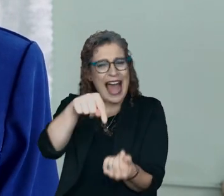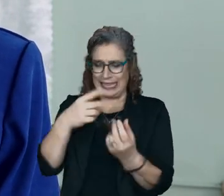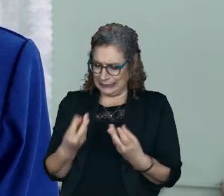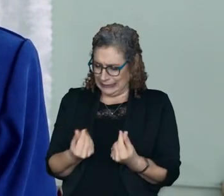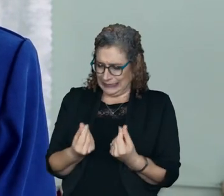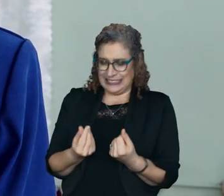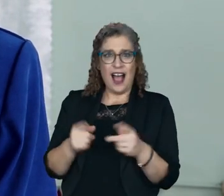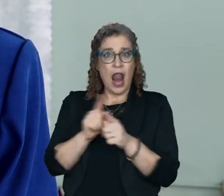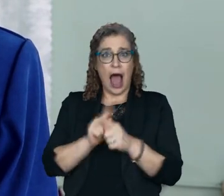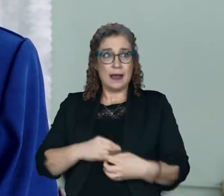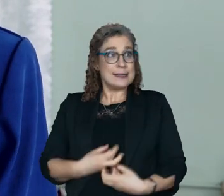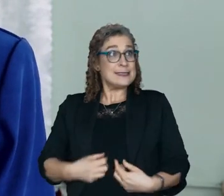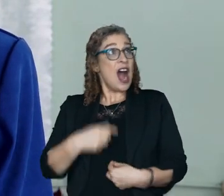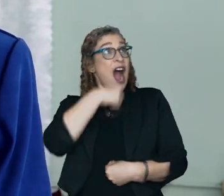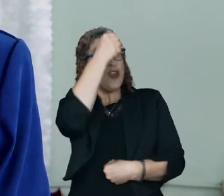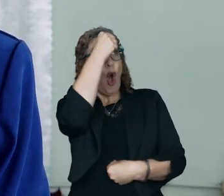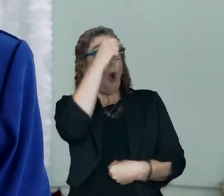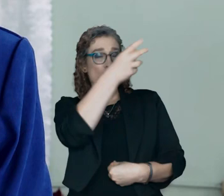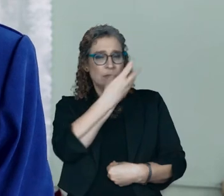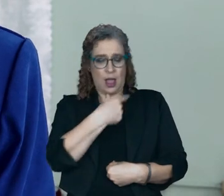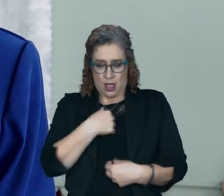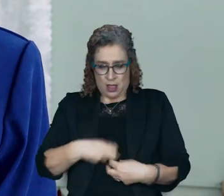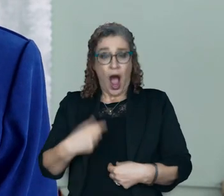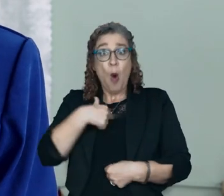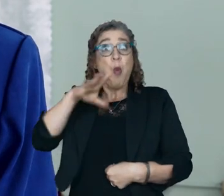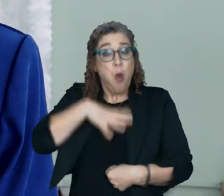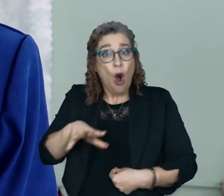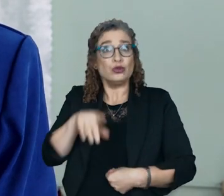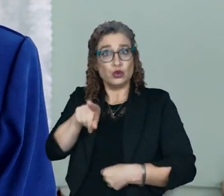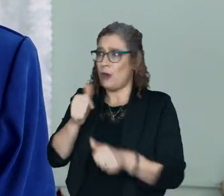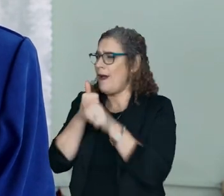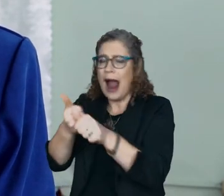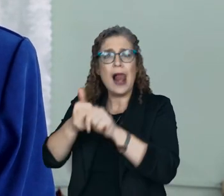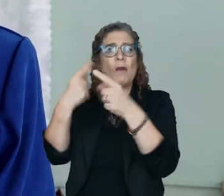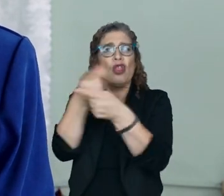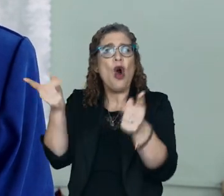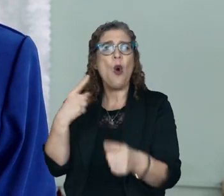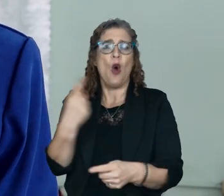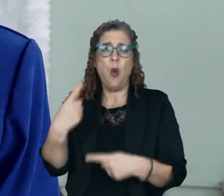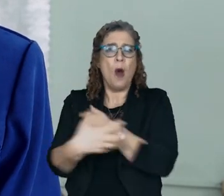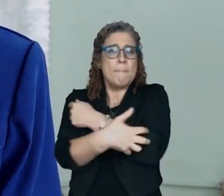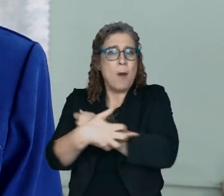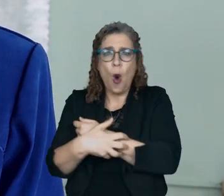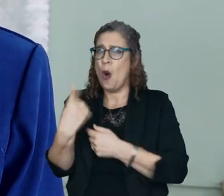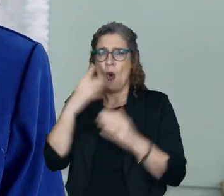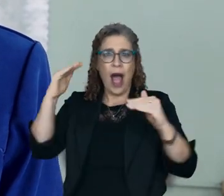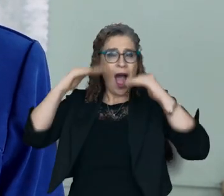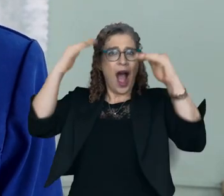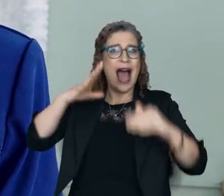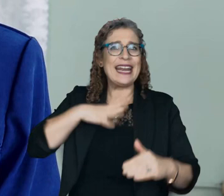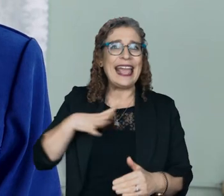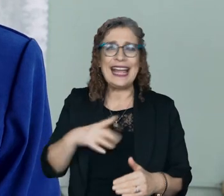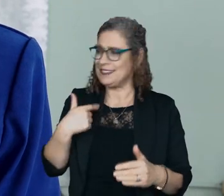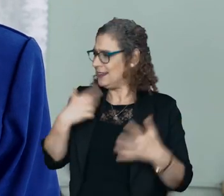the needy and vulnerable, but it also encourages us to connect with